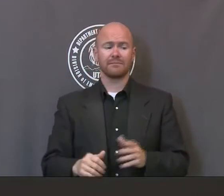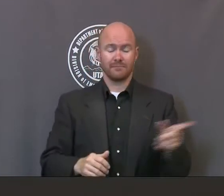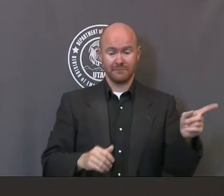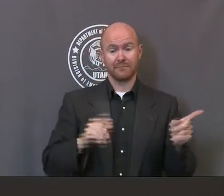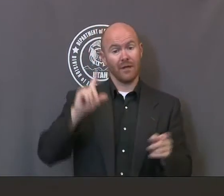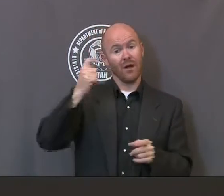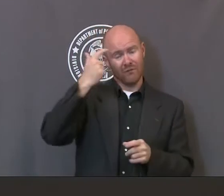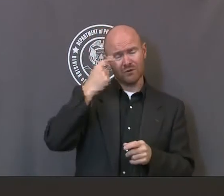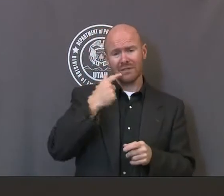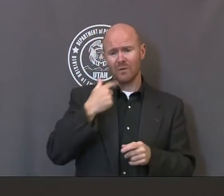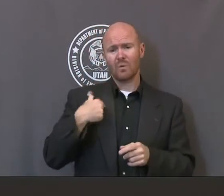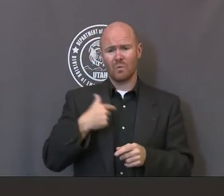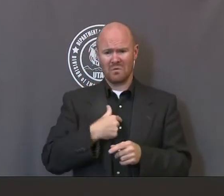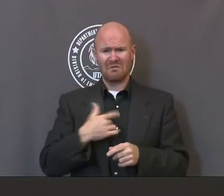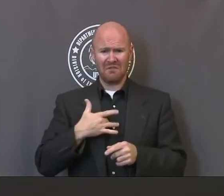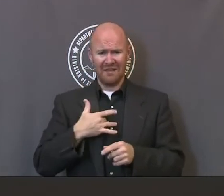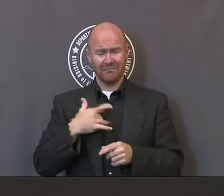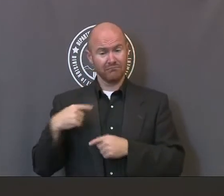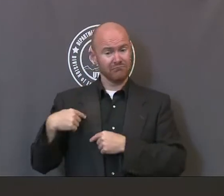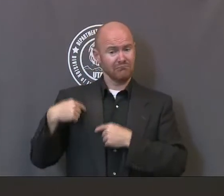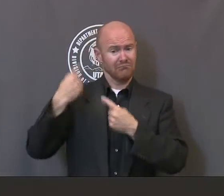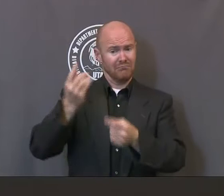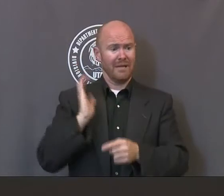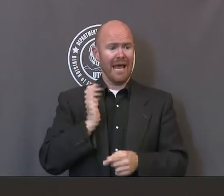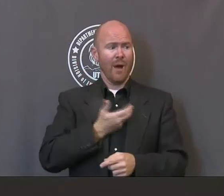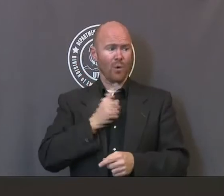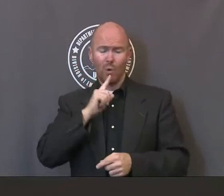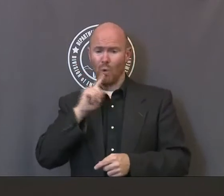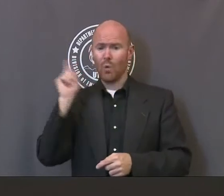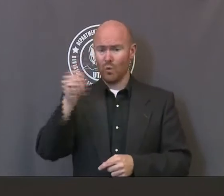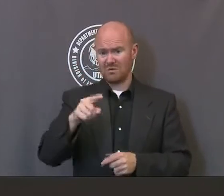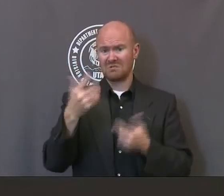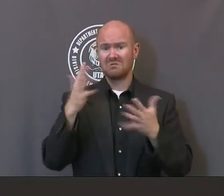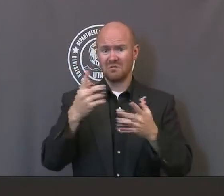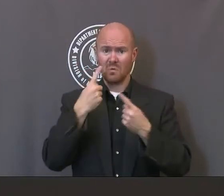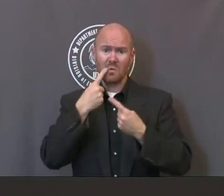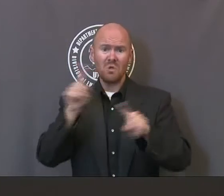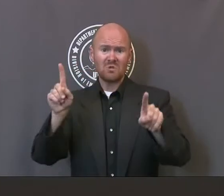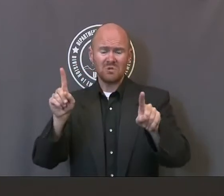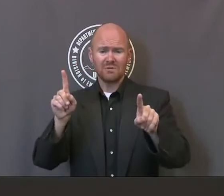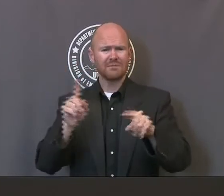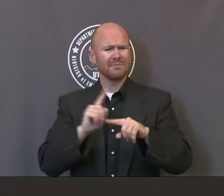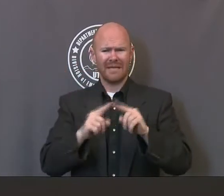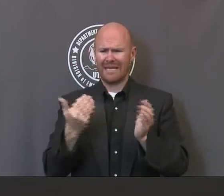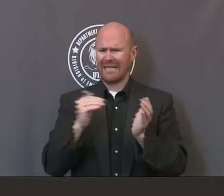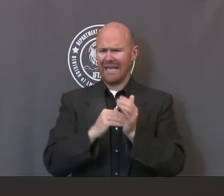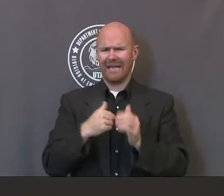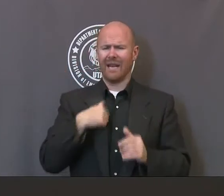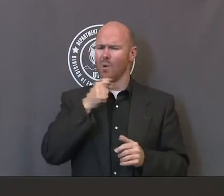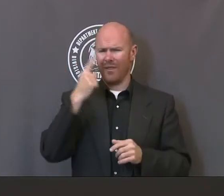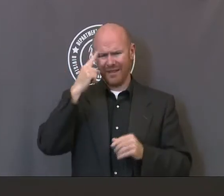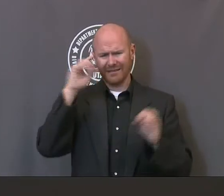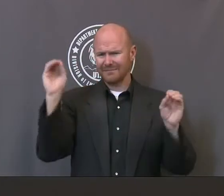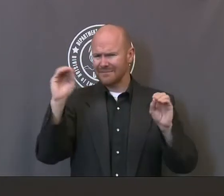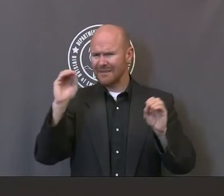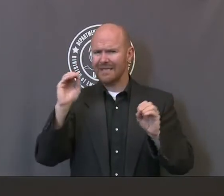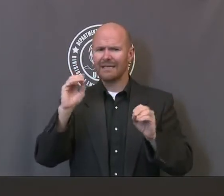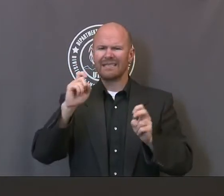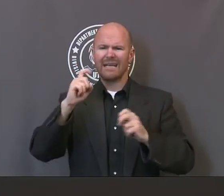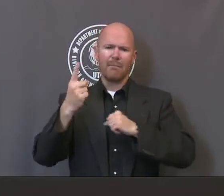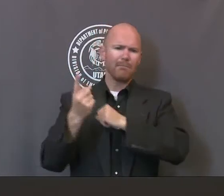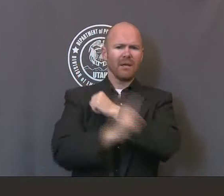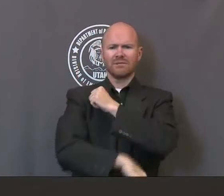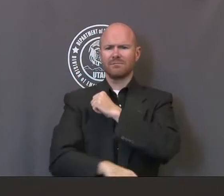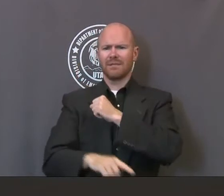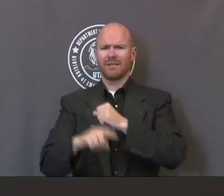said we think have worked. At the end, it hasn't been perfect, but I don't know if anybody that's been cited, arrested, or fined in any of the